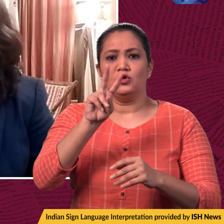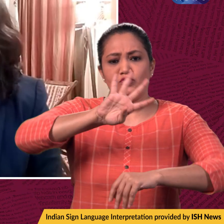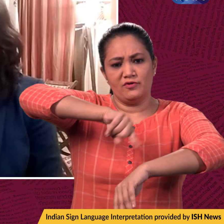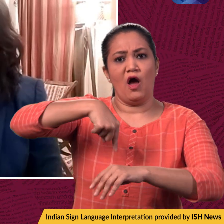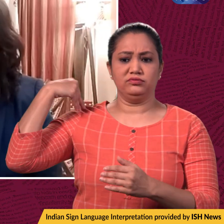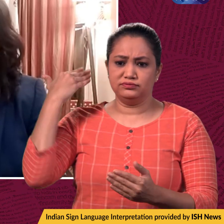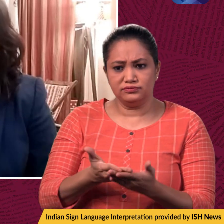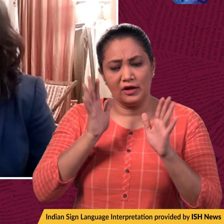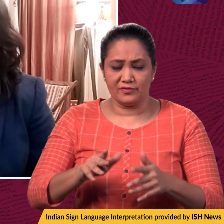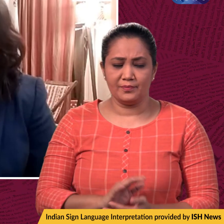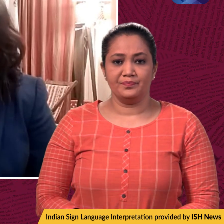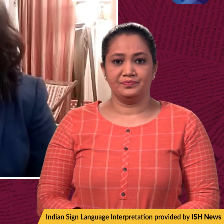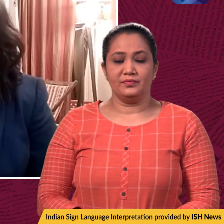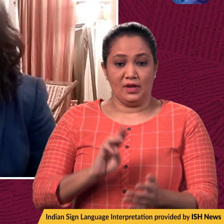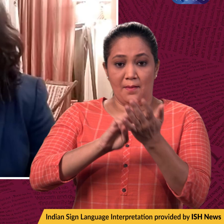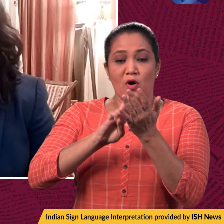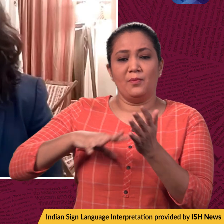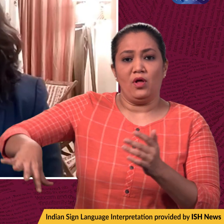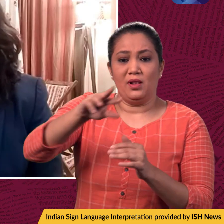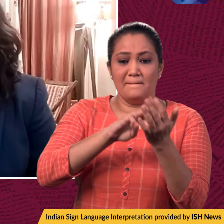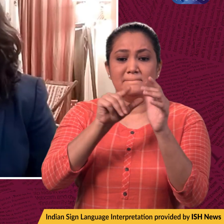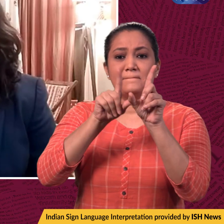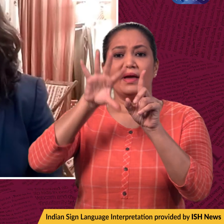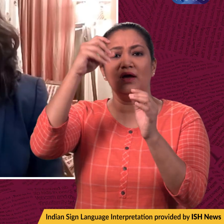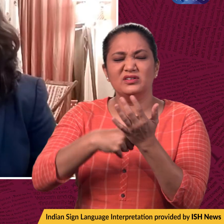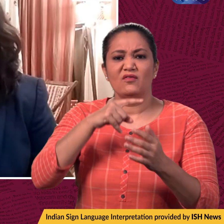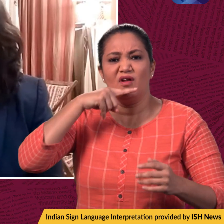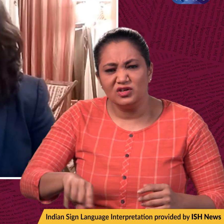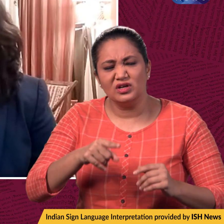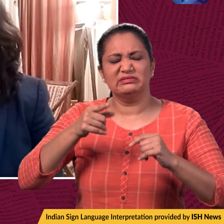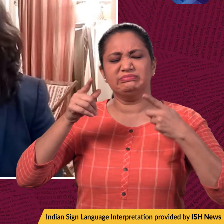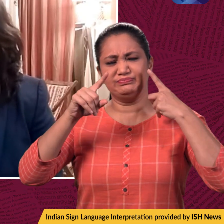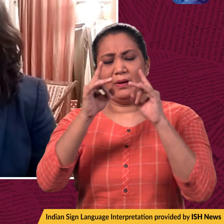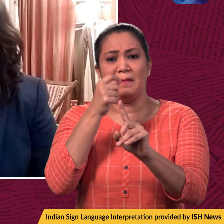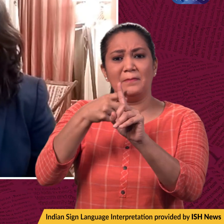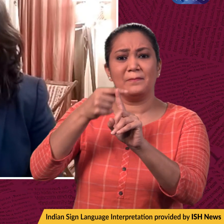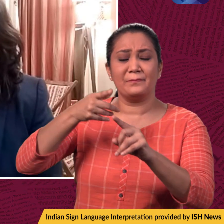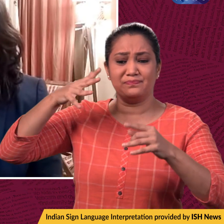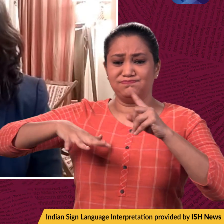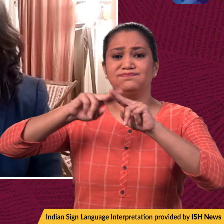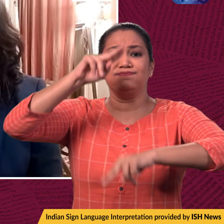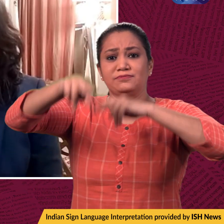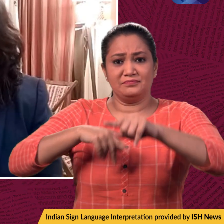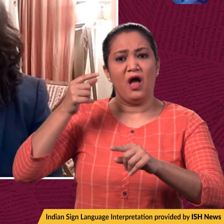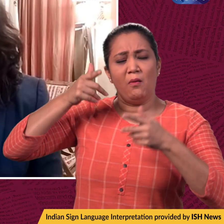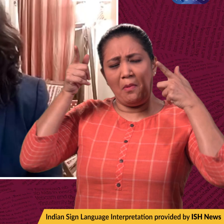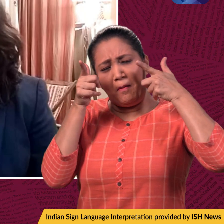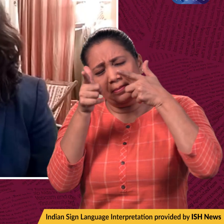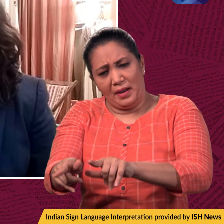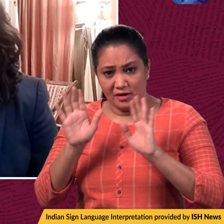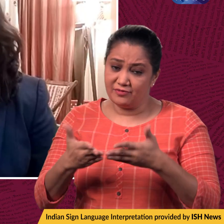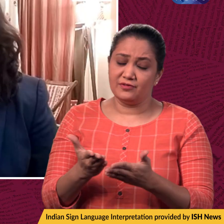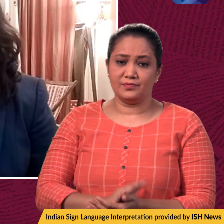last 24 hours. Mariupol's mayor has said that Russian forces are continuing the attack on the steel plant